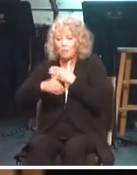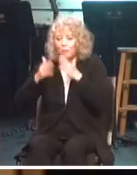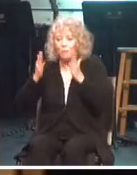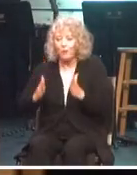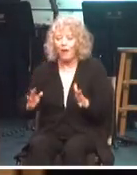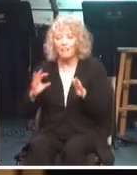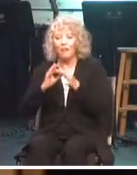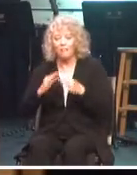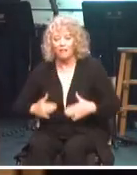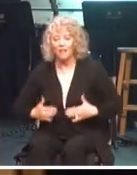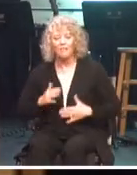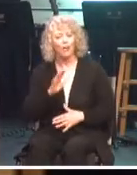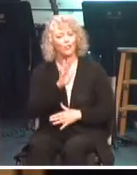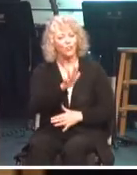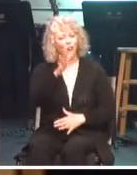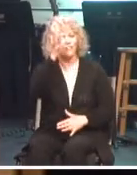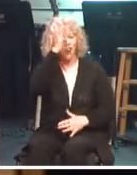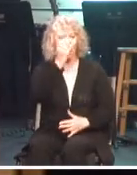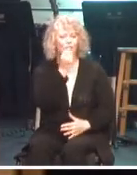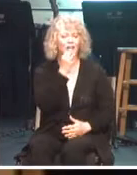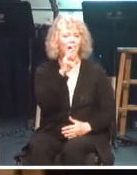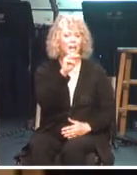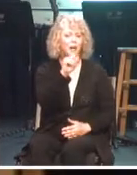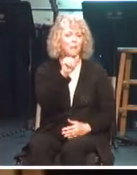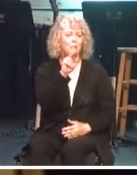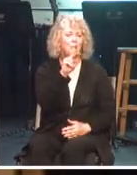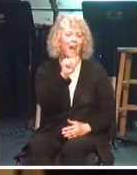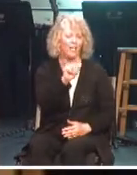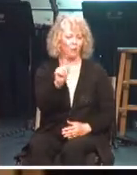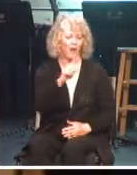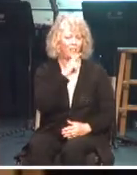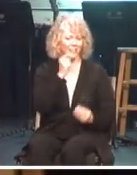Your fathers ate the manna in the wilderness and they died.